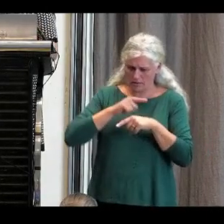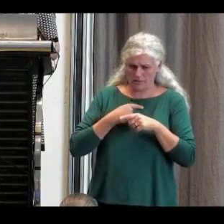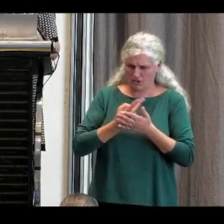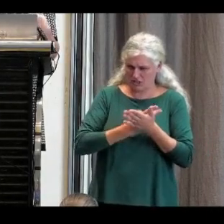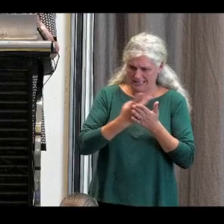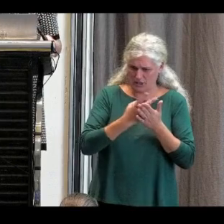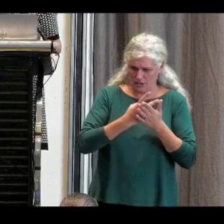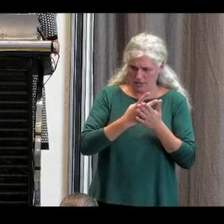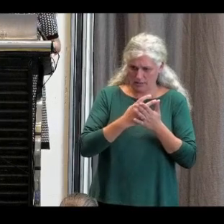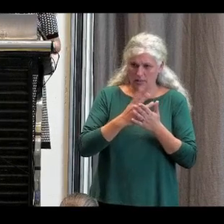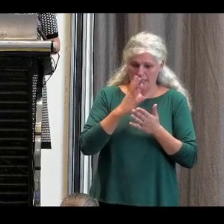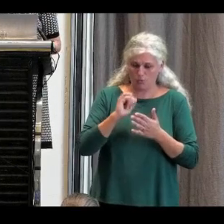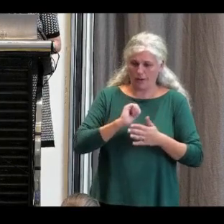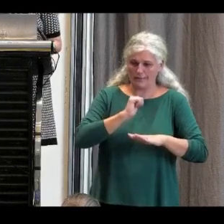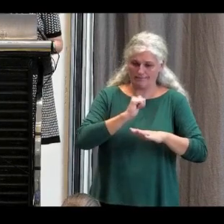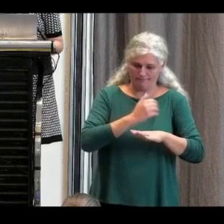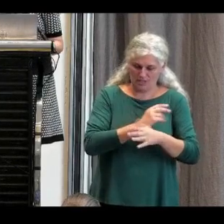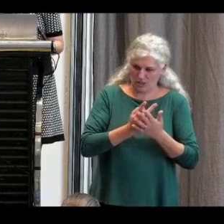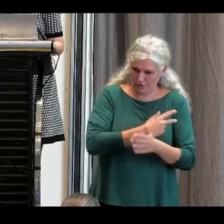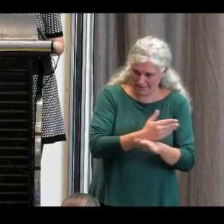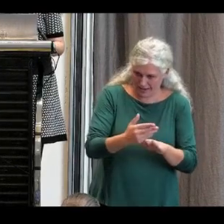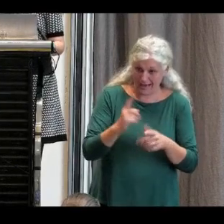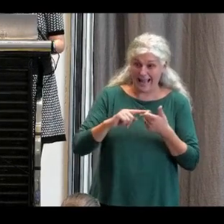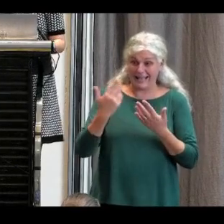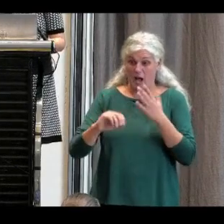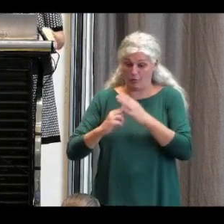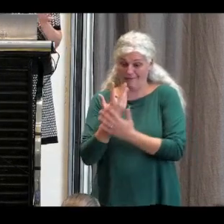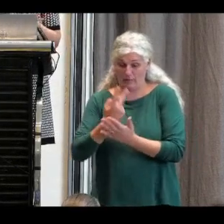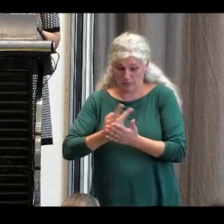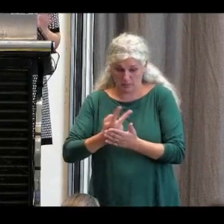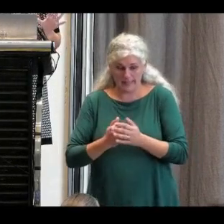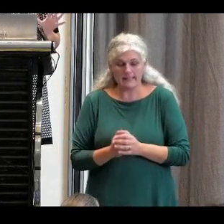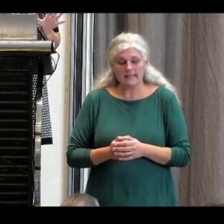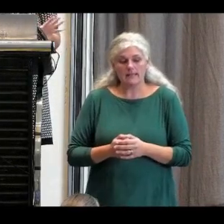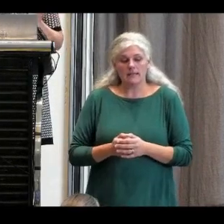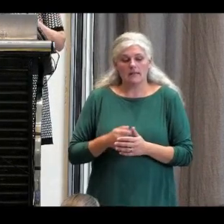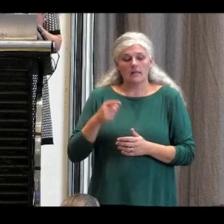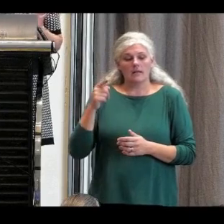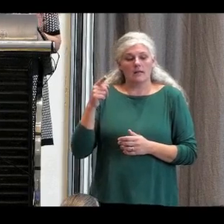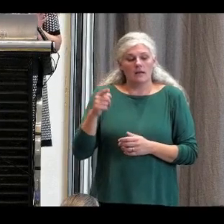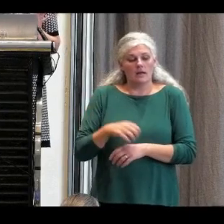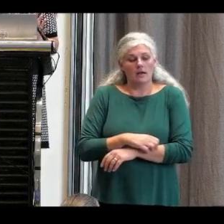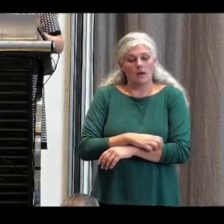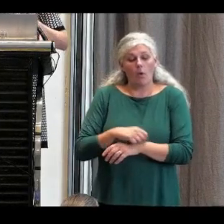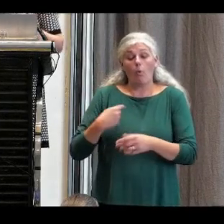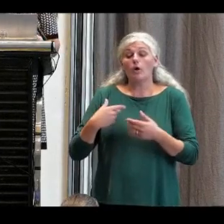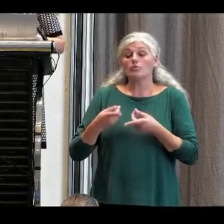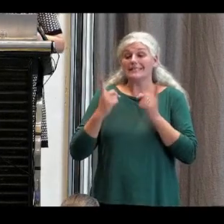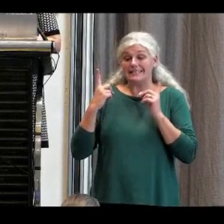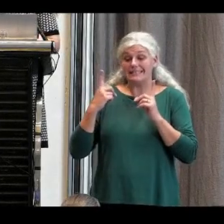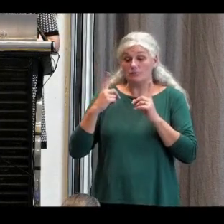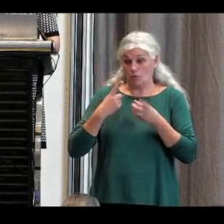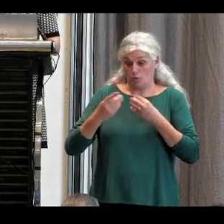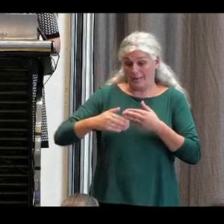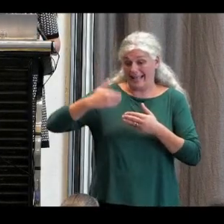seizure generation and epilepsy generation. So to understand a bit what we've done